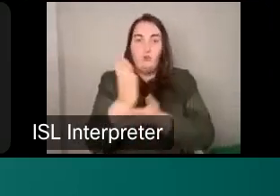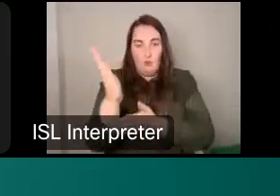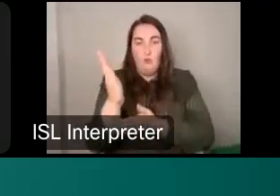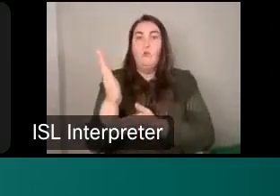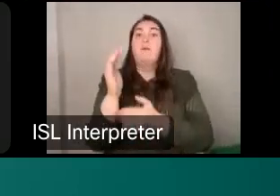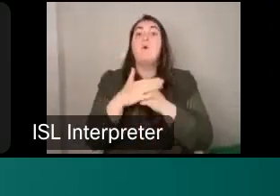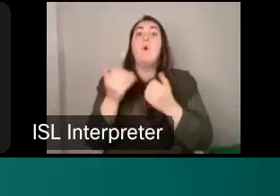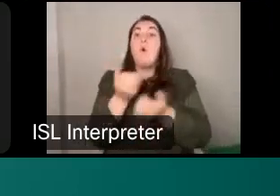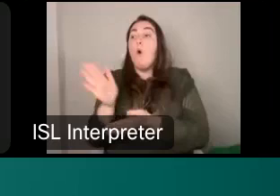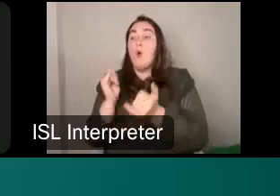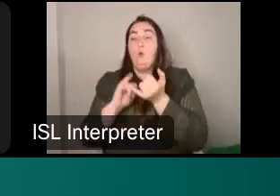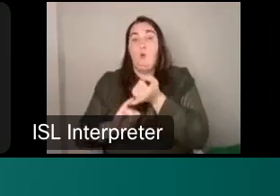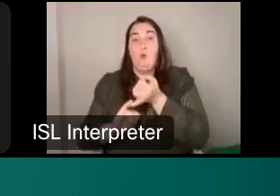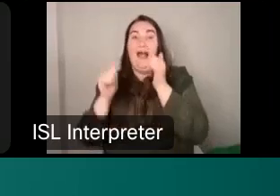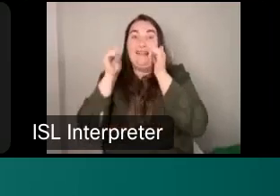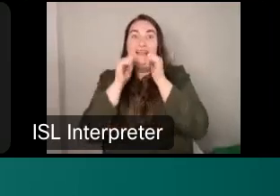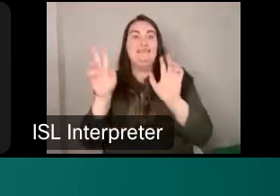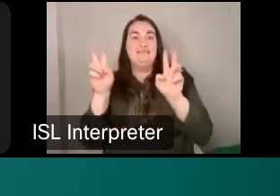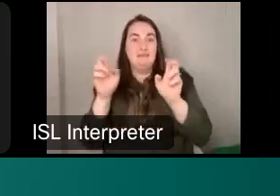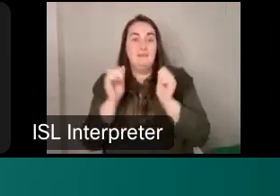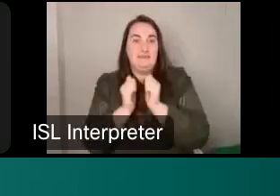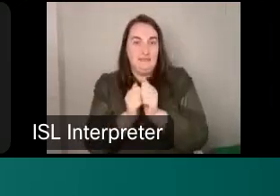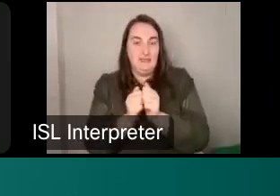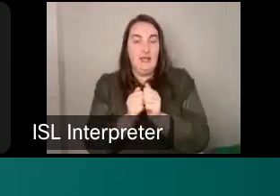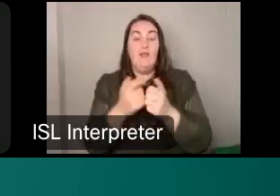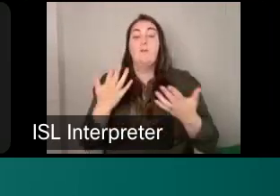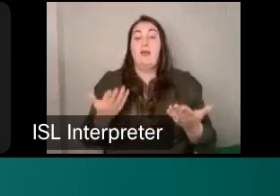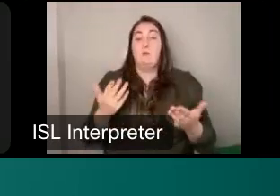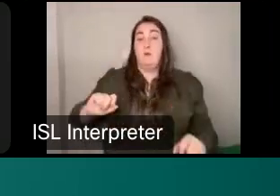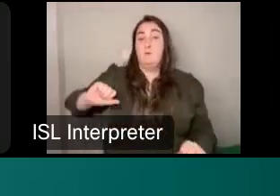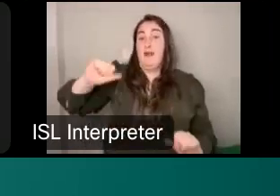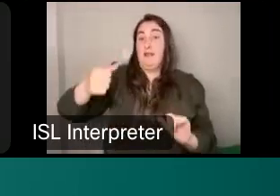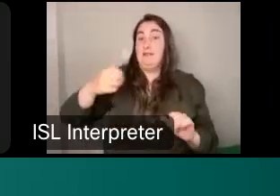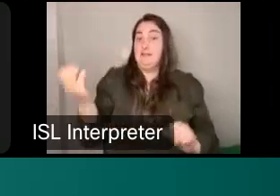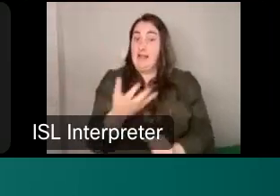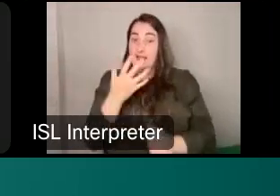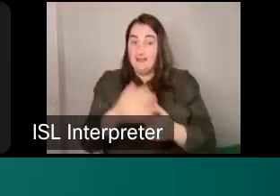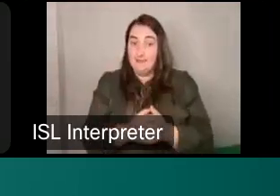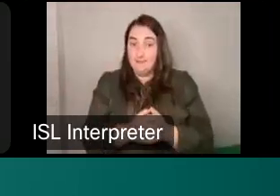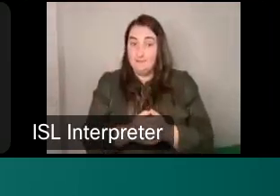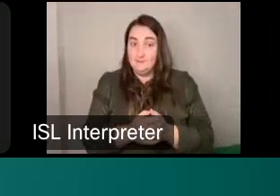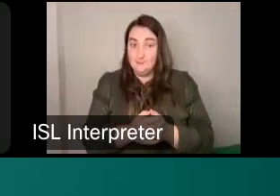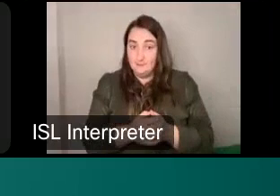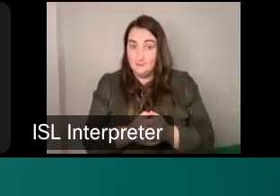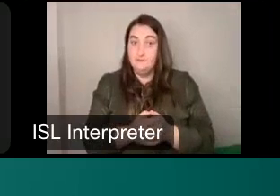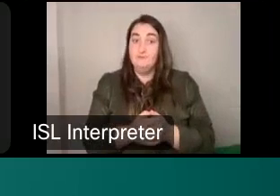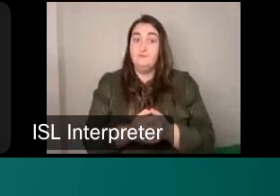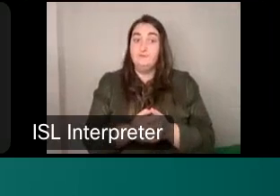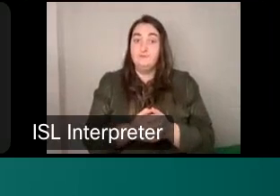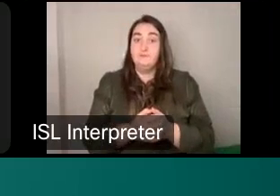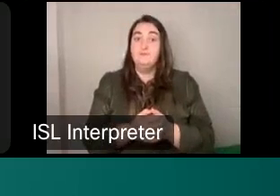for attendees. If you could jump to the next slide, that would be great.